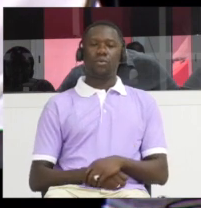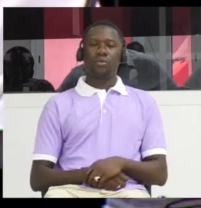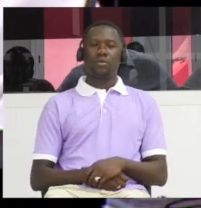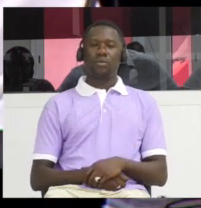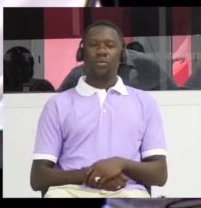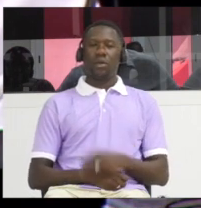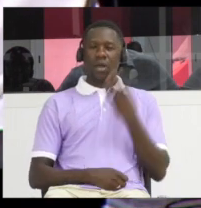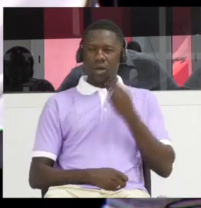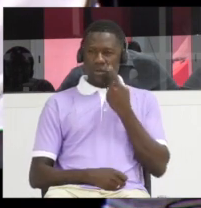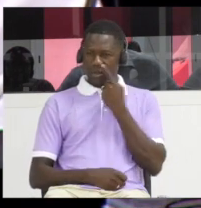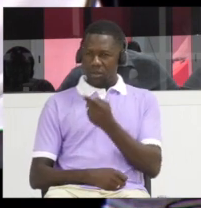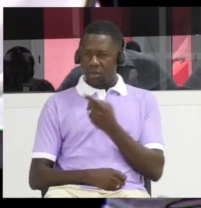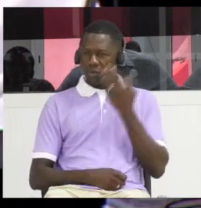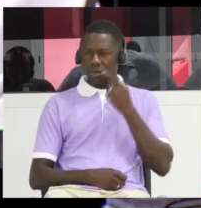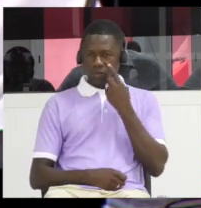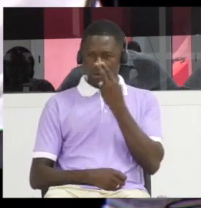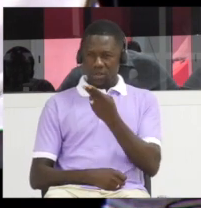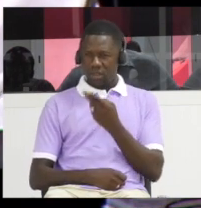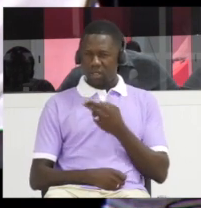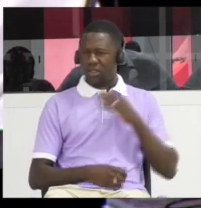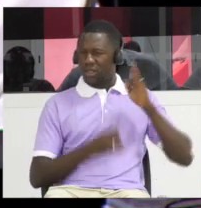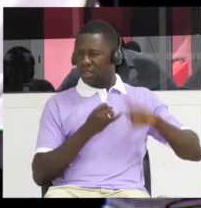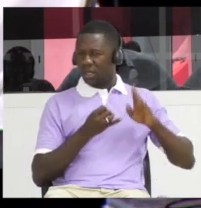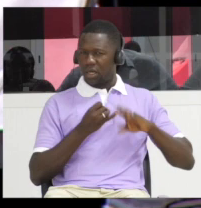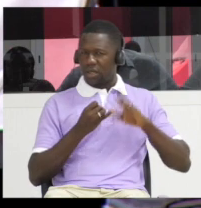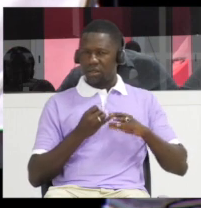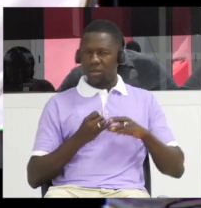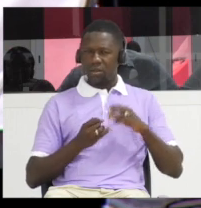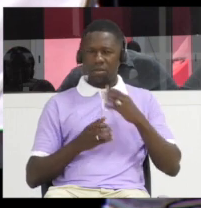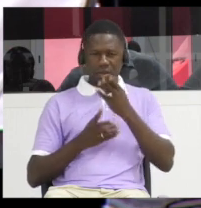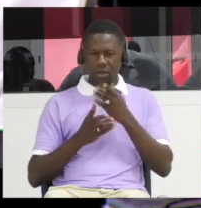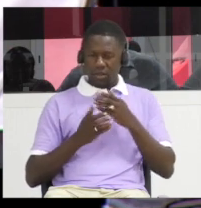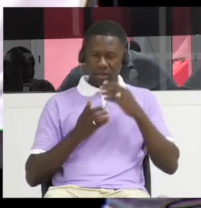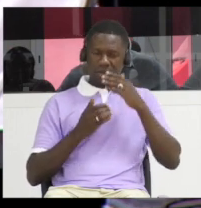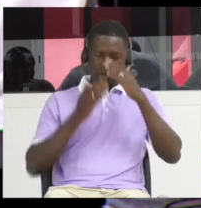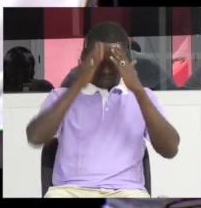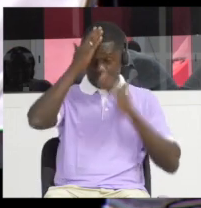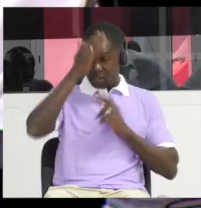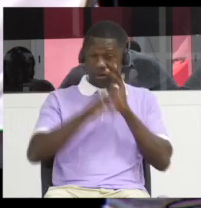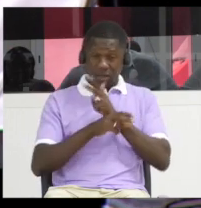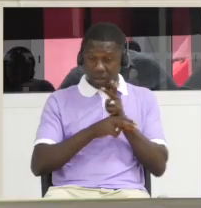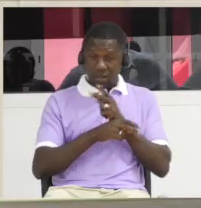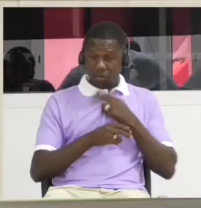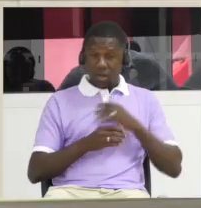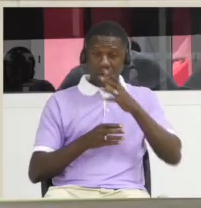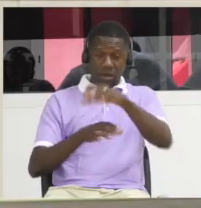last bastion, that is the state guards, were being disarmed by the coupists? Oh, I felt